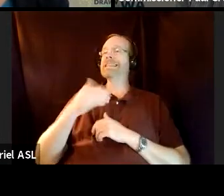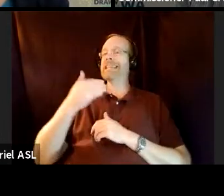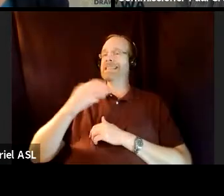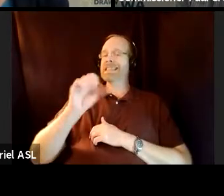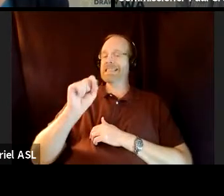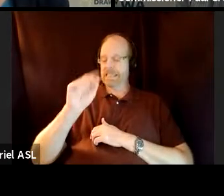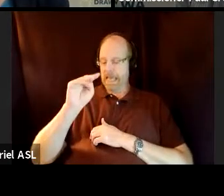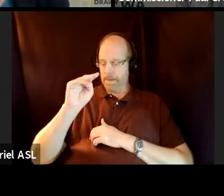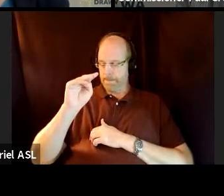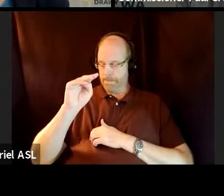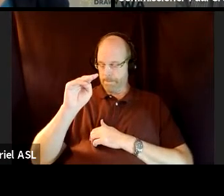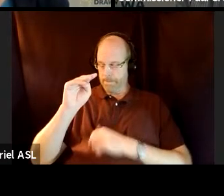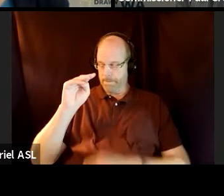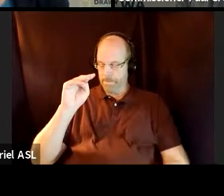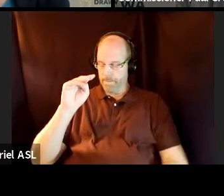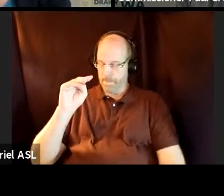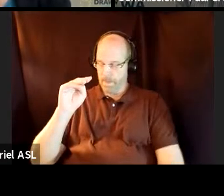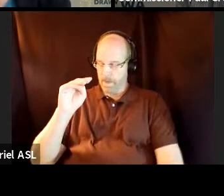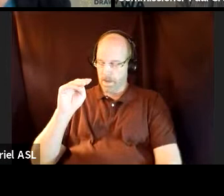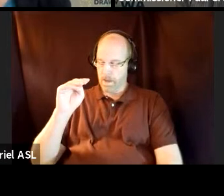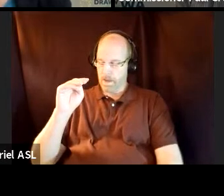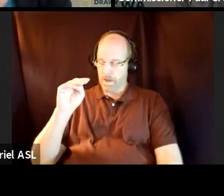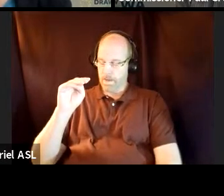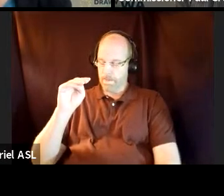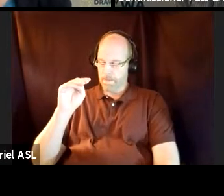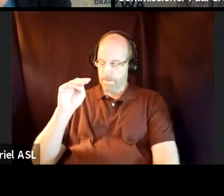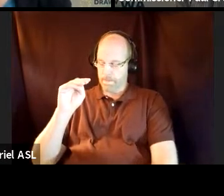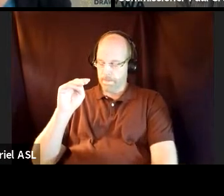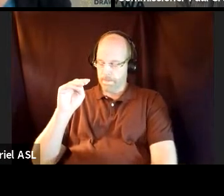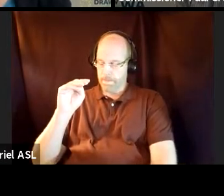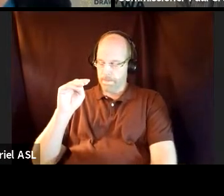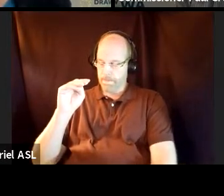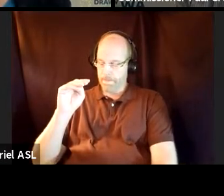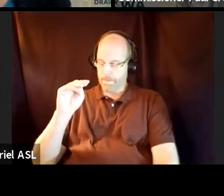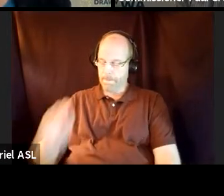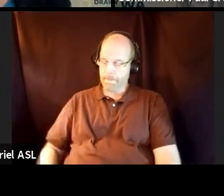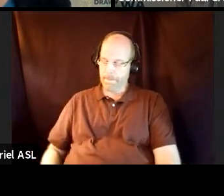on your video, unmute yourself, and begin your testimony.